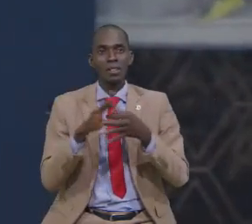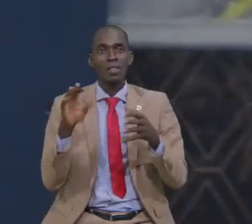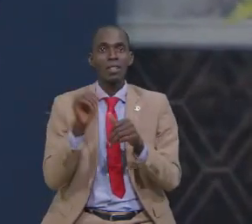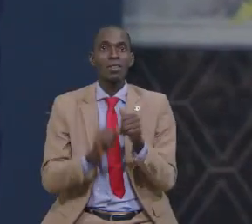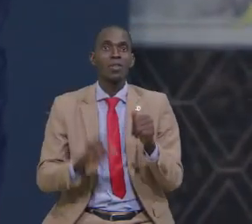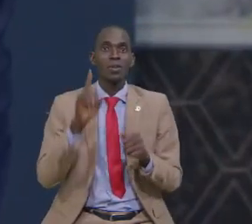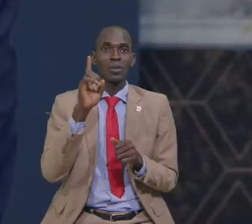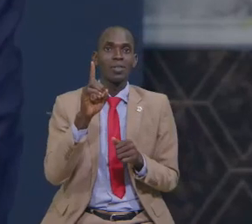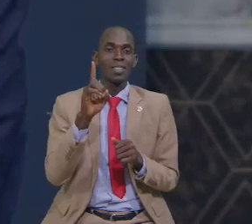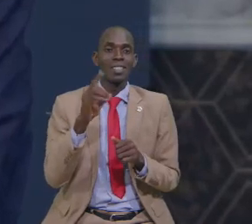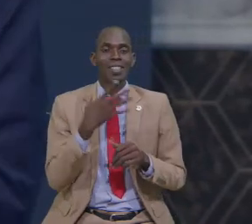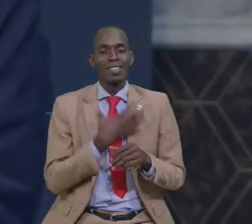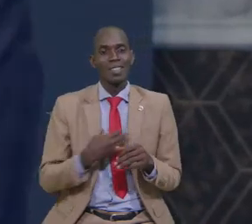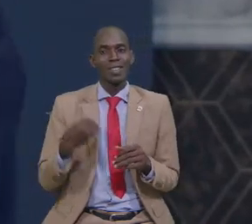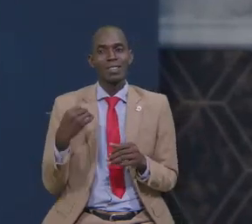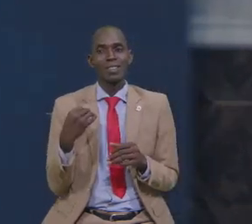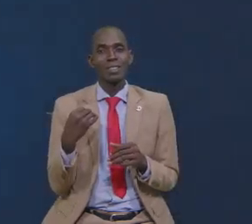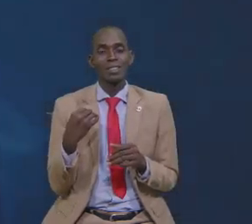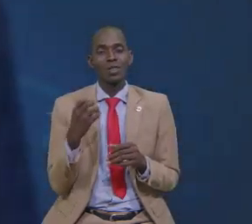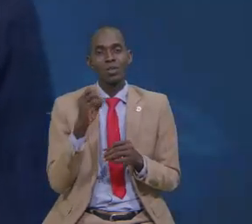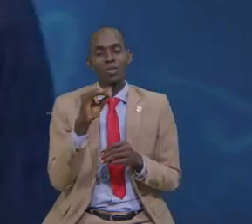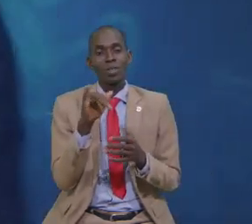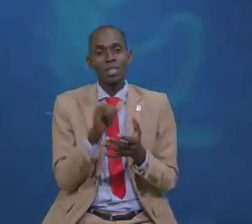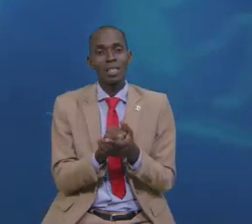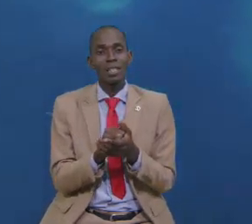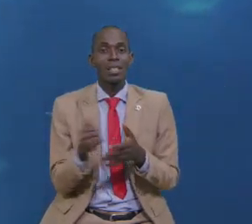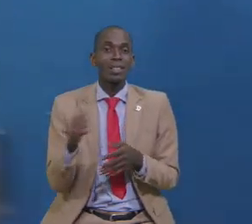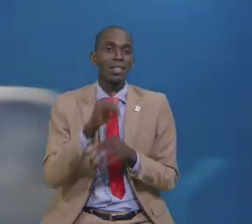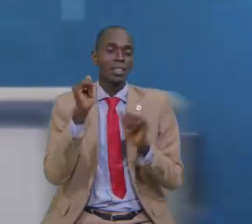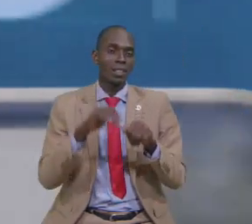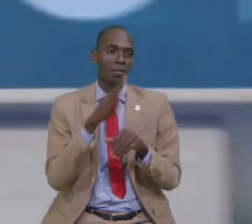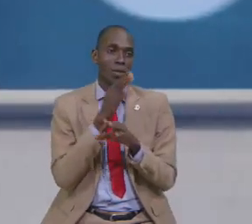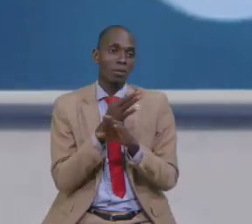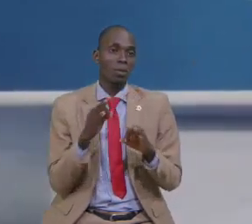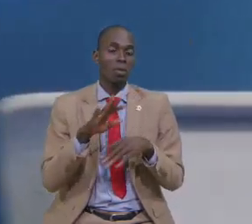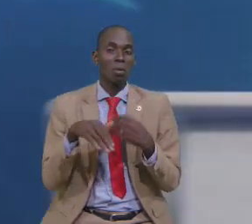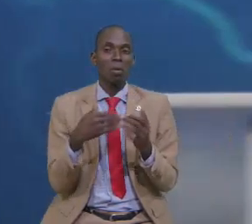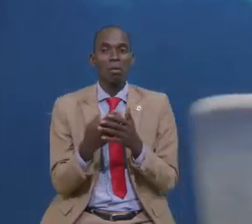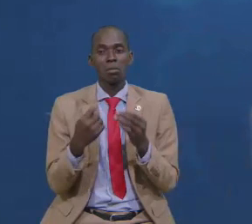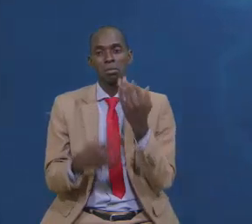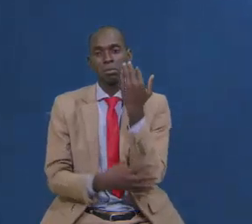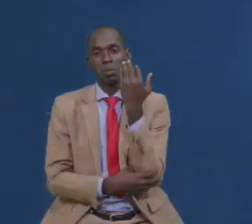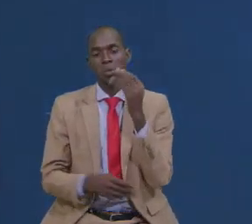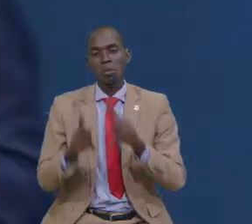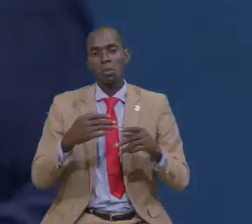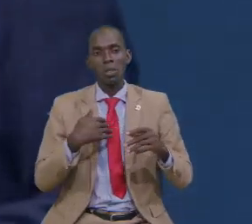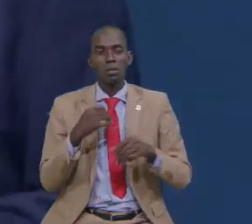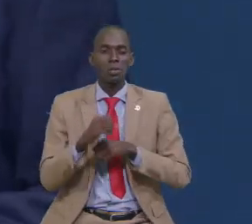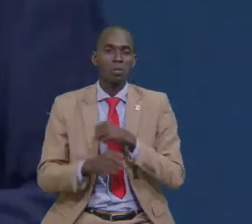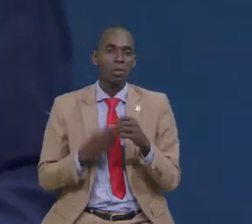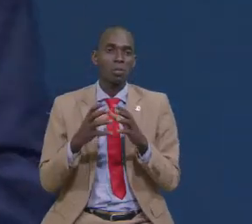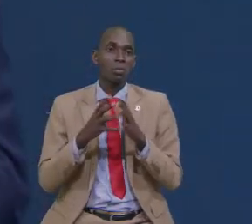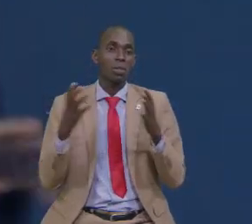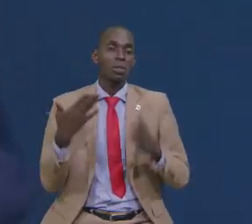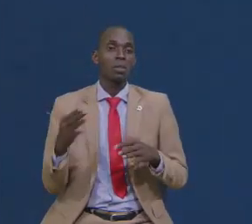preach to the poor alone so that the air can be free those four people they have suffered so many things there on